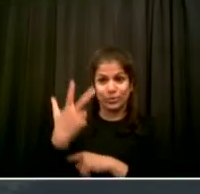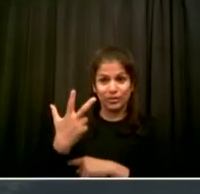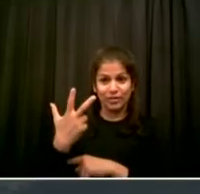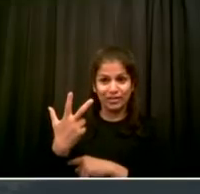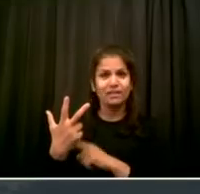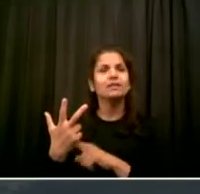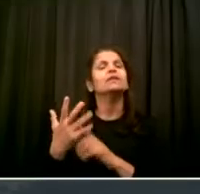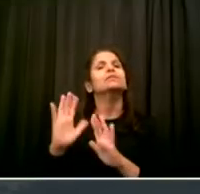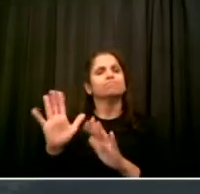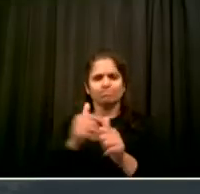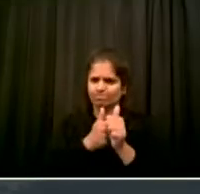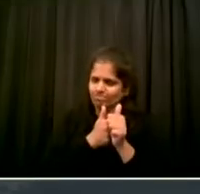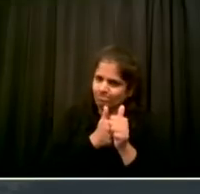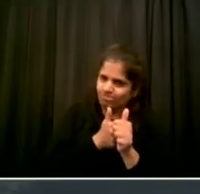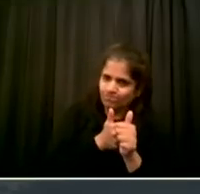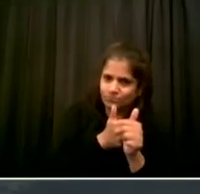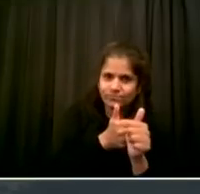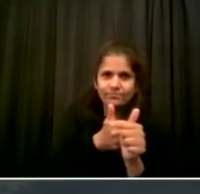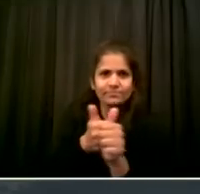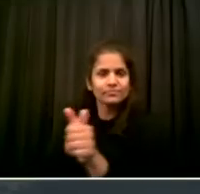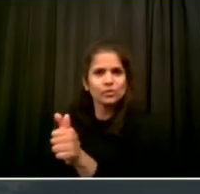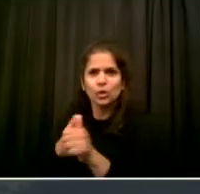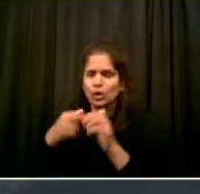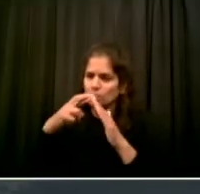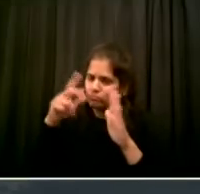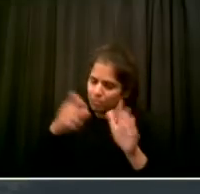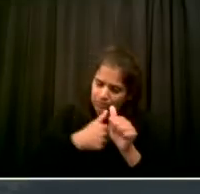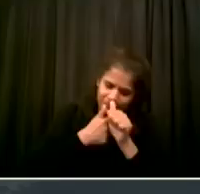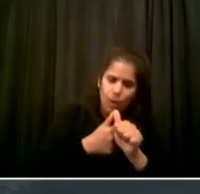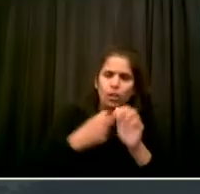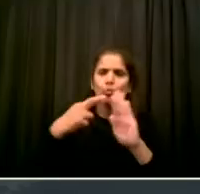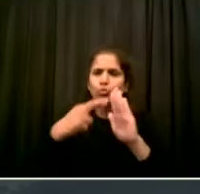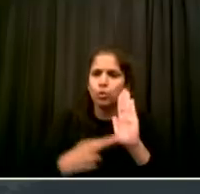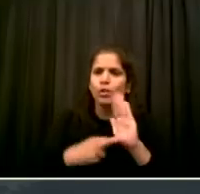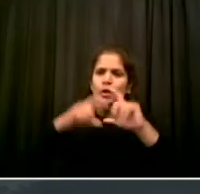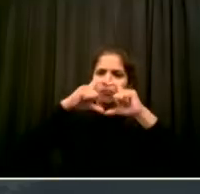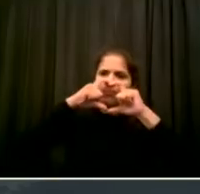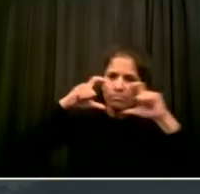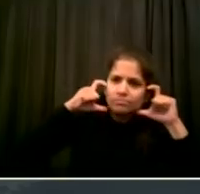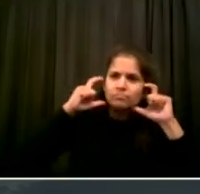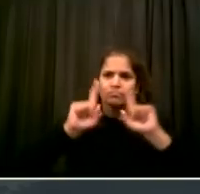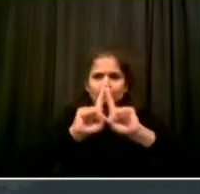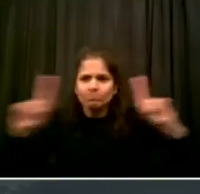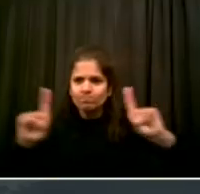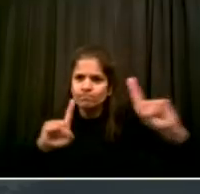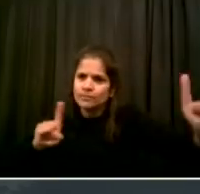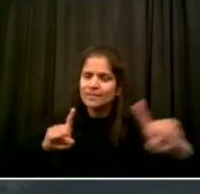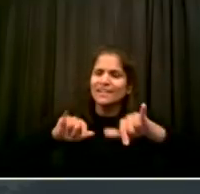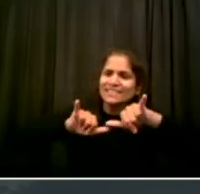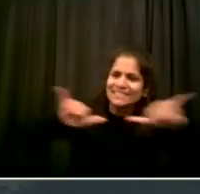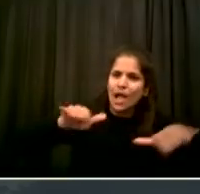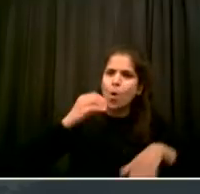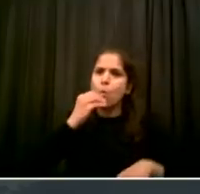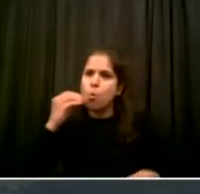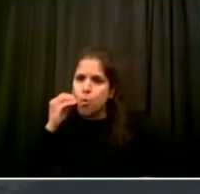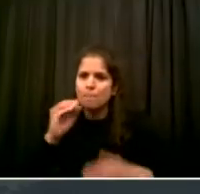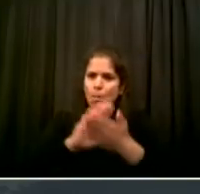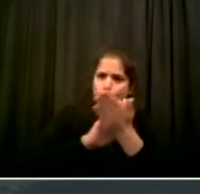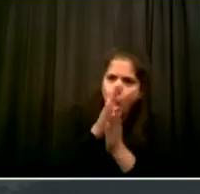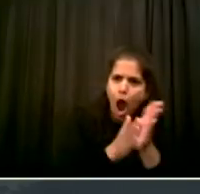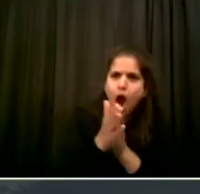wearing the face coverings. Let's be smart as we get ready for the next phase. Let's do things the right way, and that's what gets us to the next